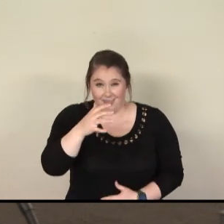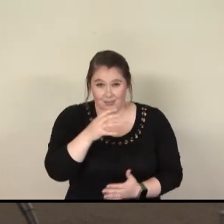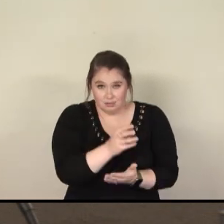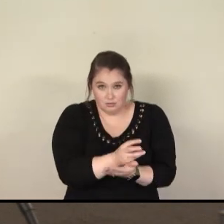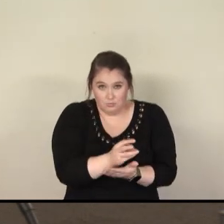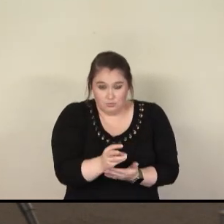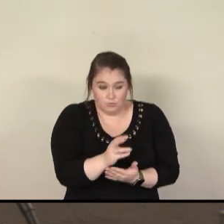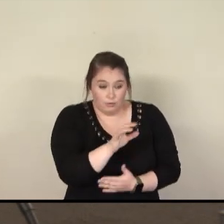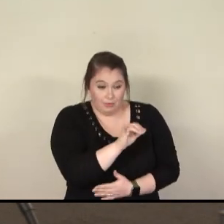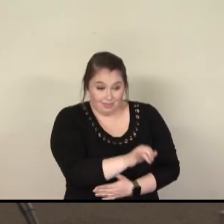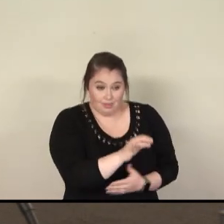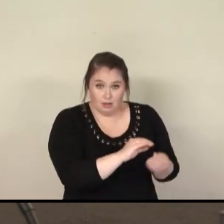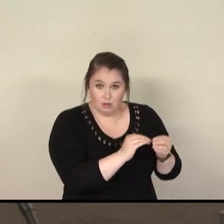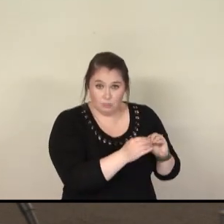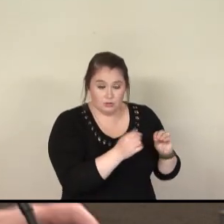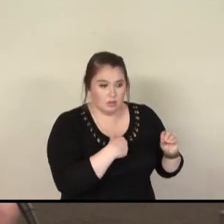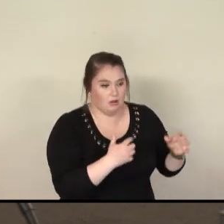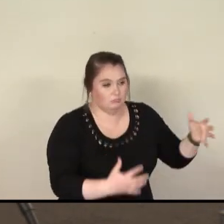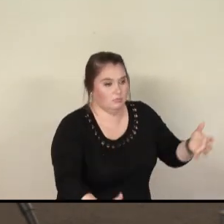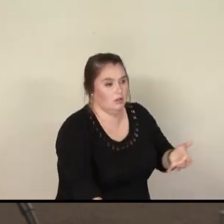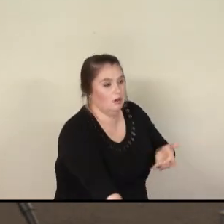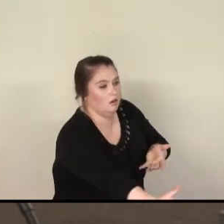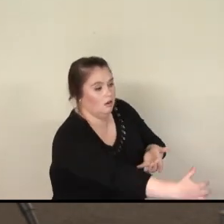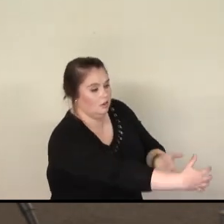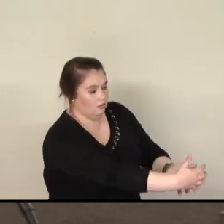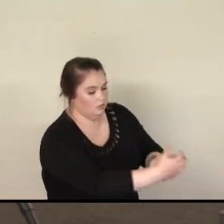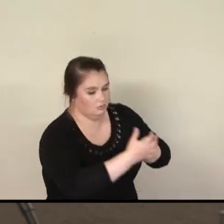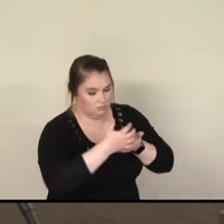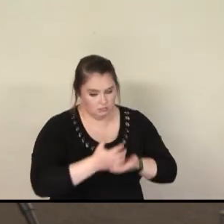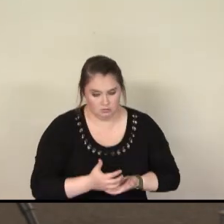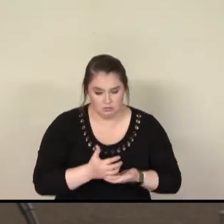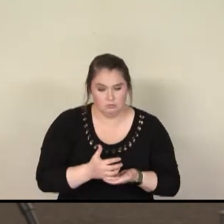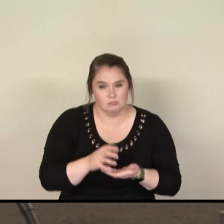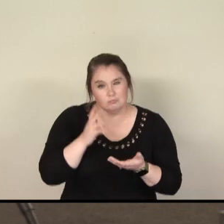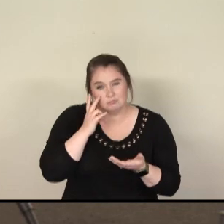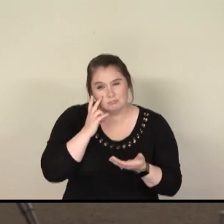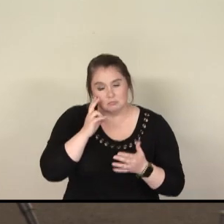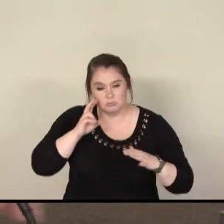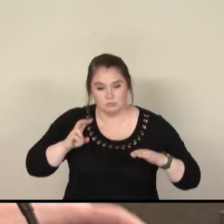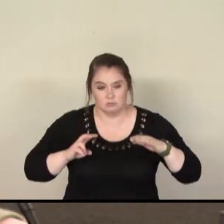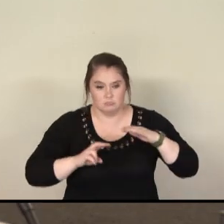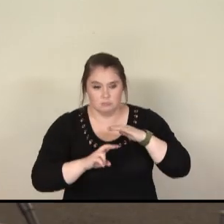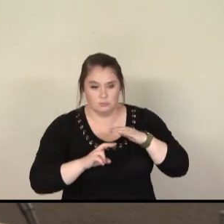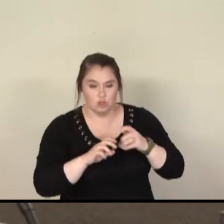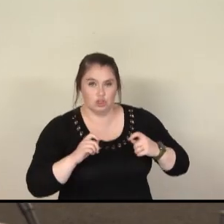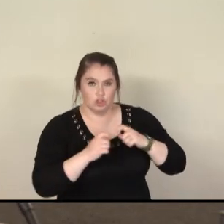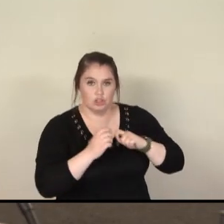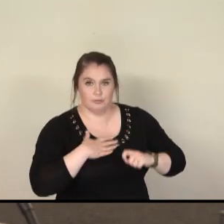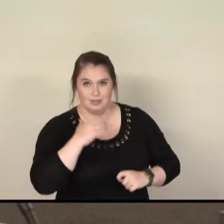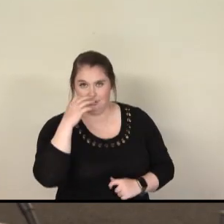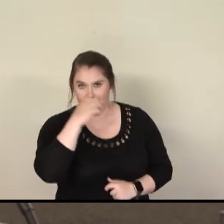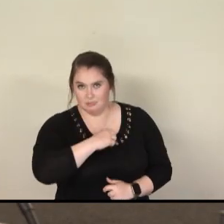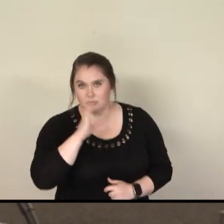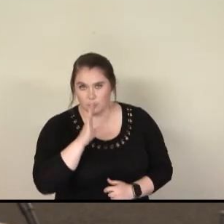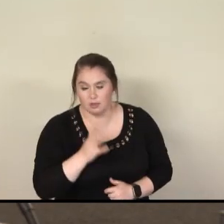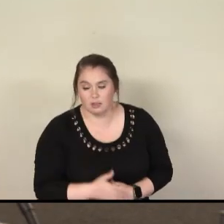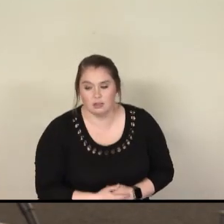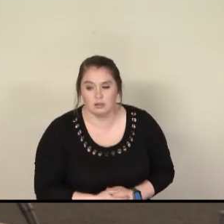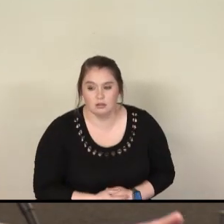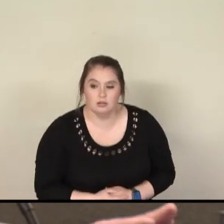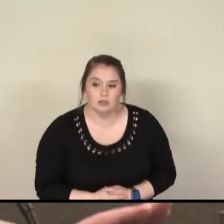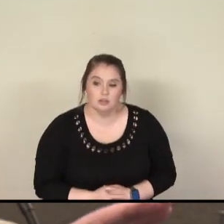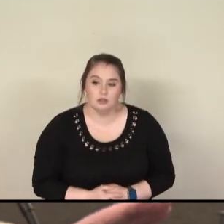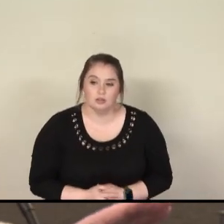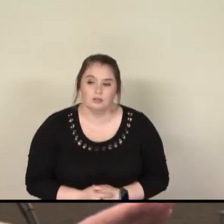on those numbers, and as we end the 6th 6 weeks, we'll be refining those projections. But this, where we